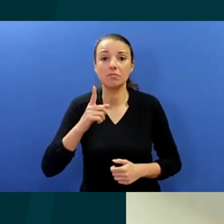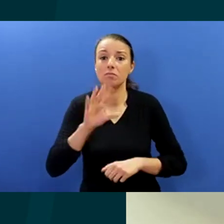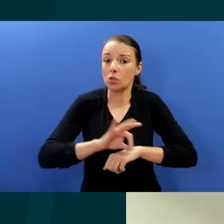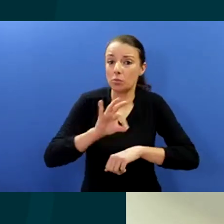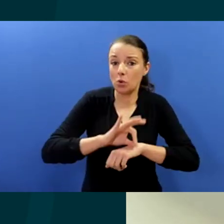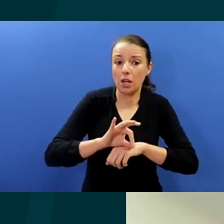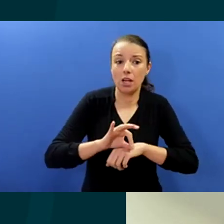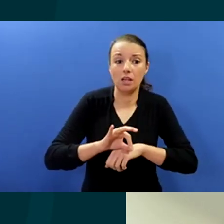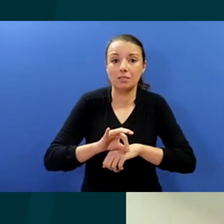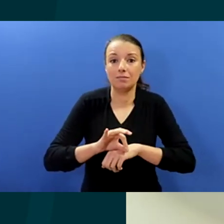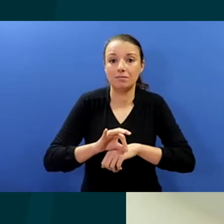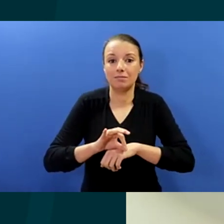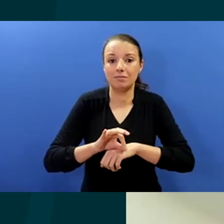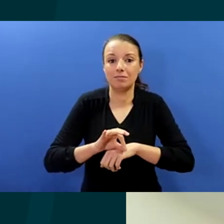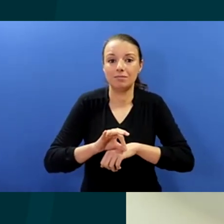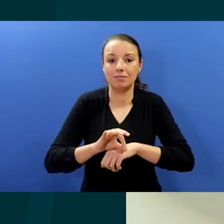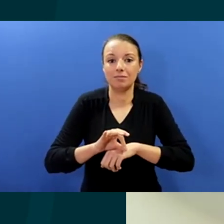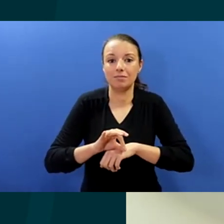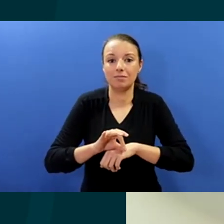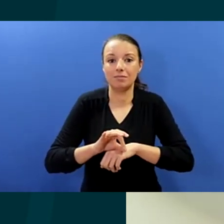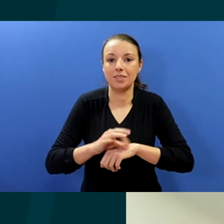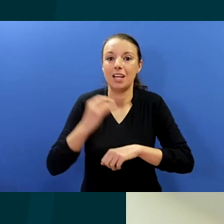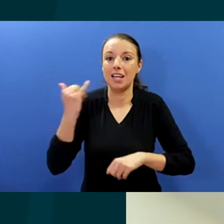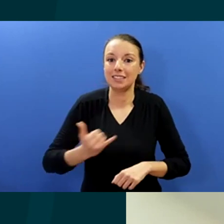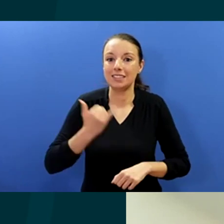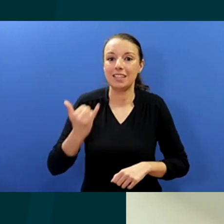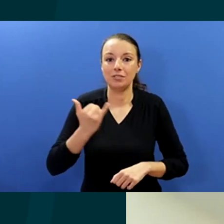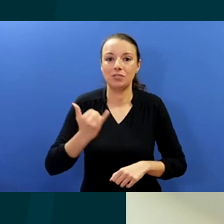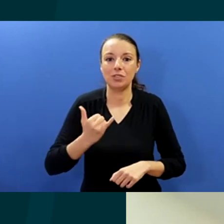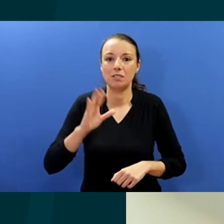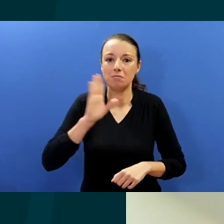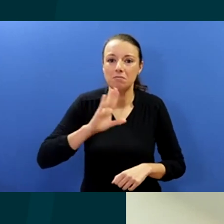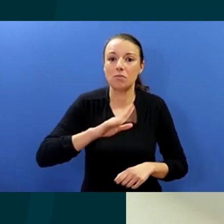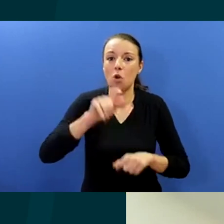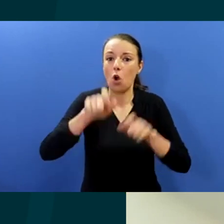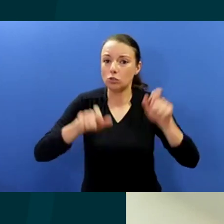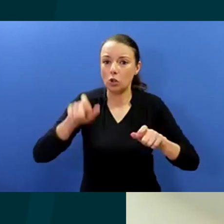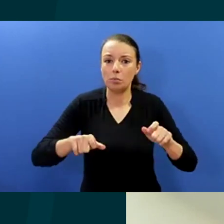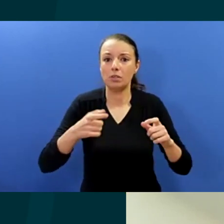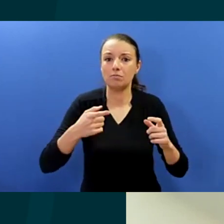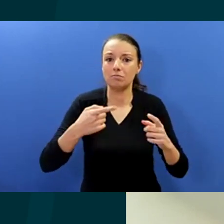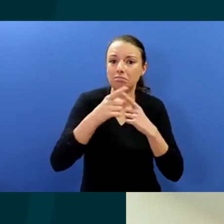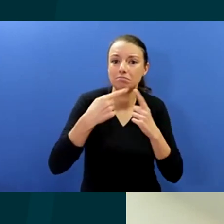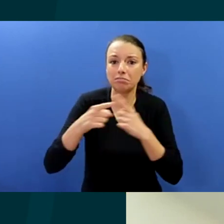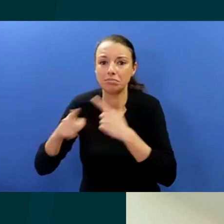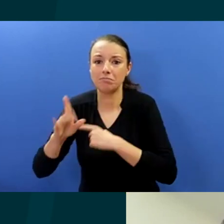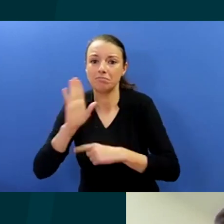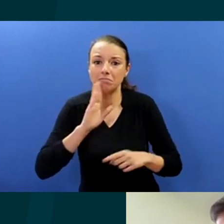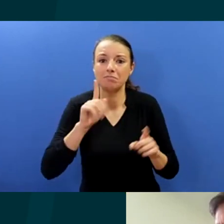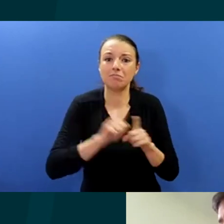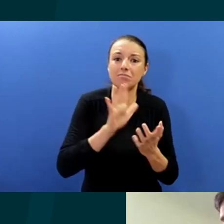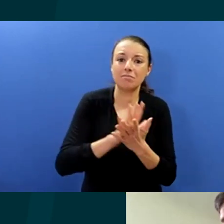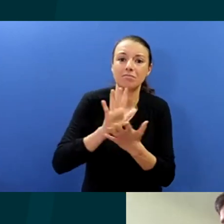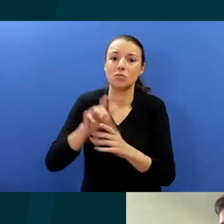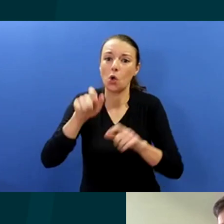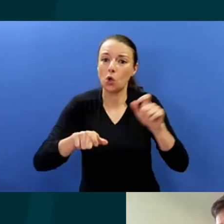reach always the same persons or always the same groups, a kind of person. And so it's quite, we have